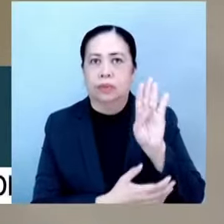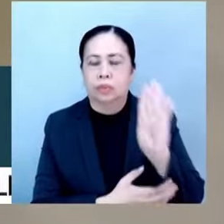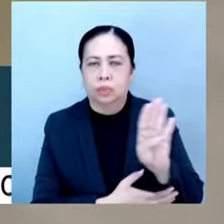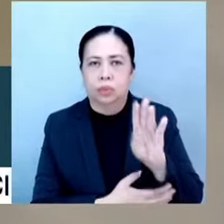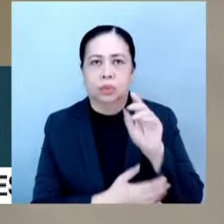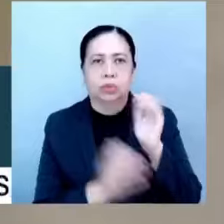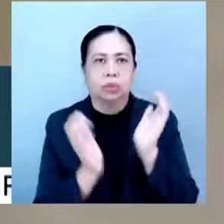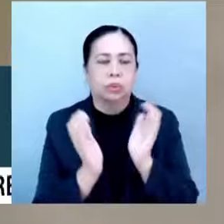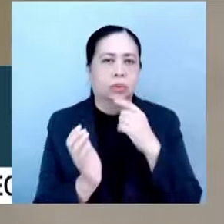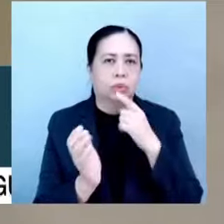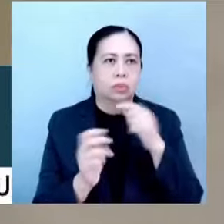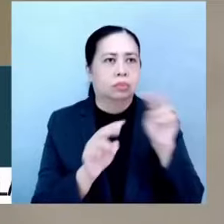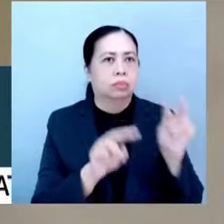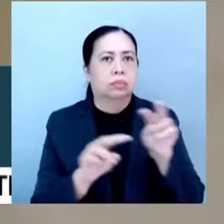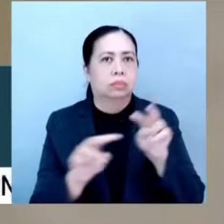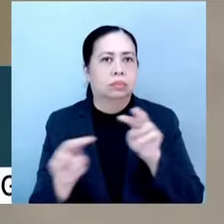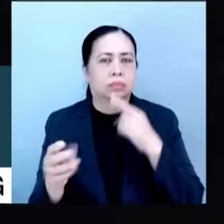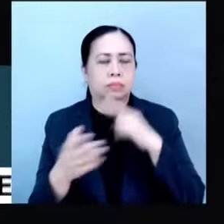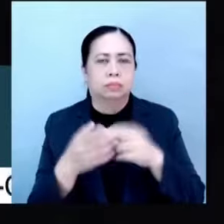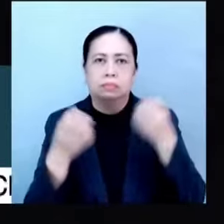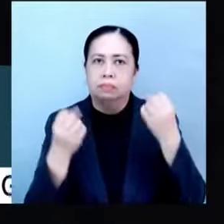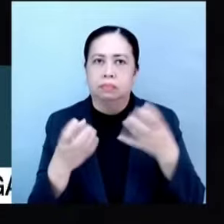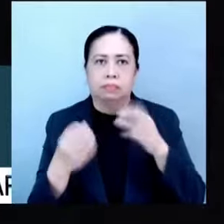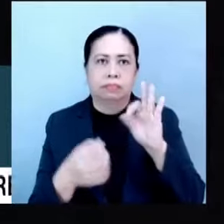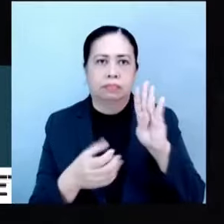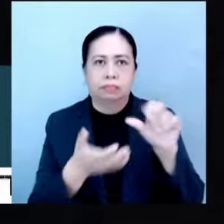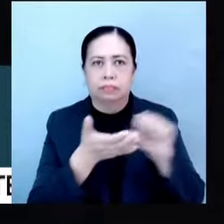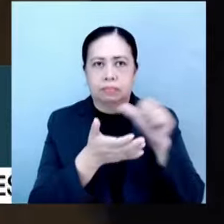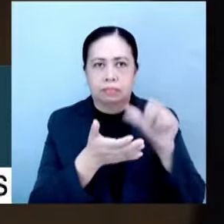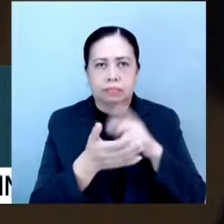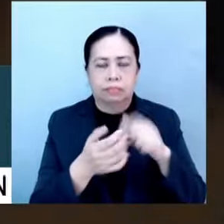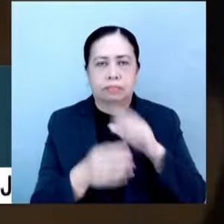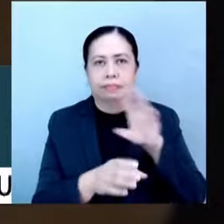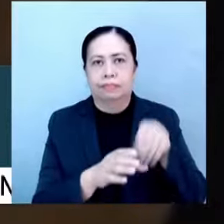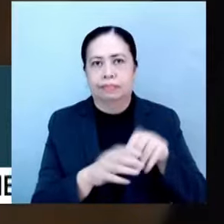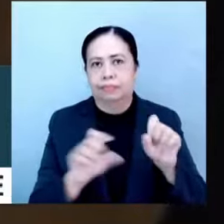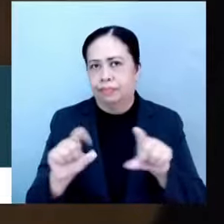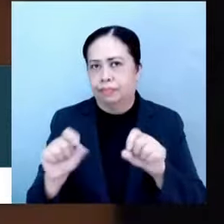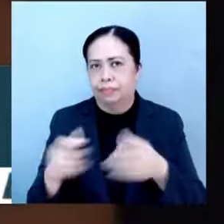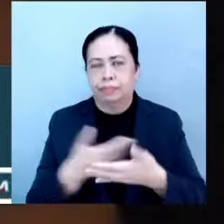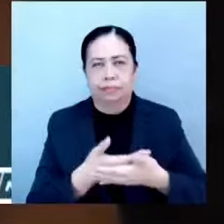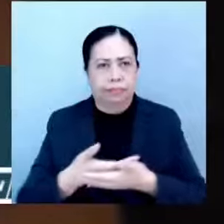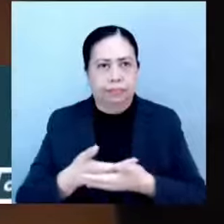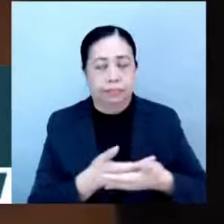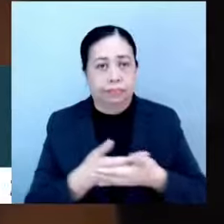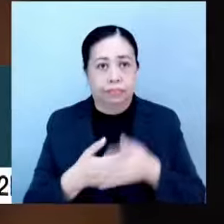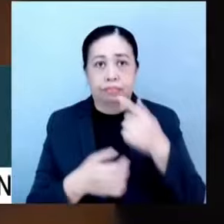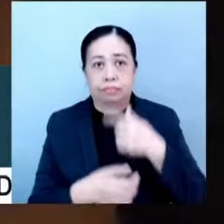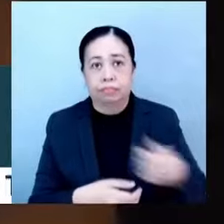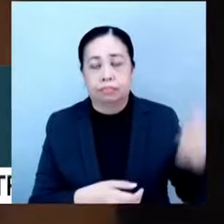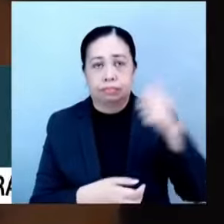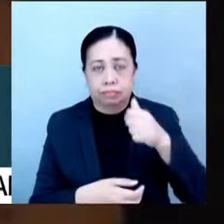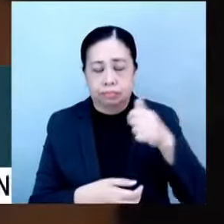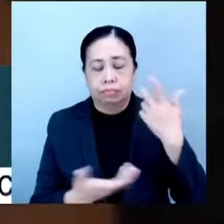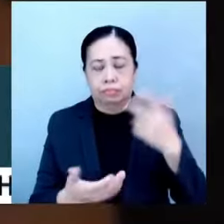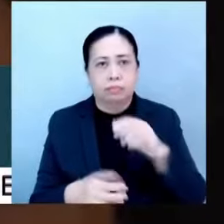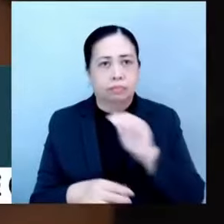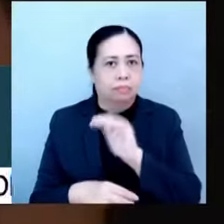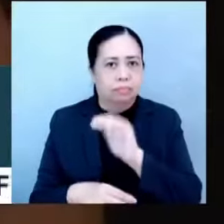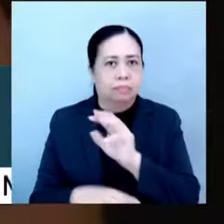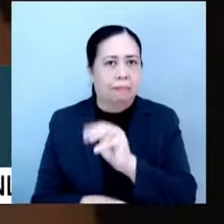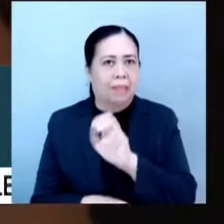says it has monitored and reported dozens of Facebook pages involved in the sale of infants. Secretary Gachalian is calling on Meta to take down